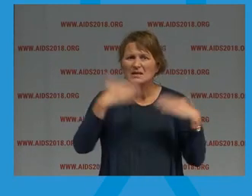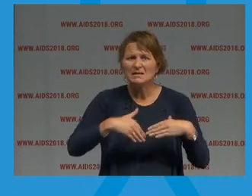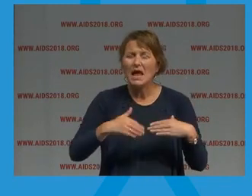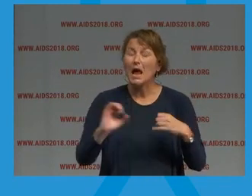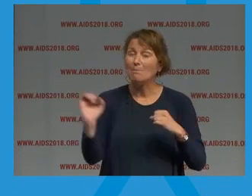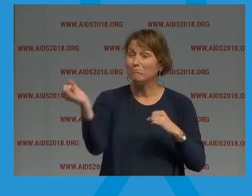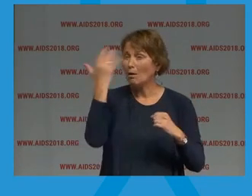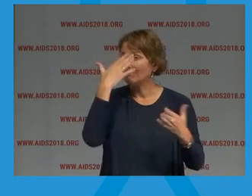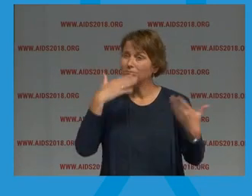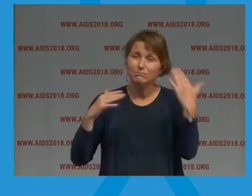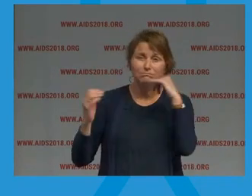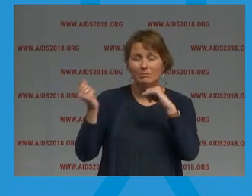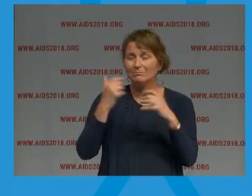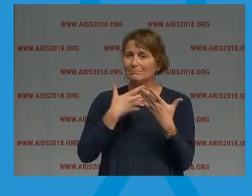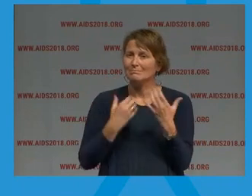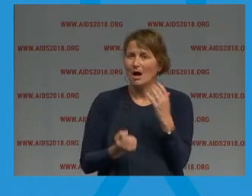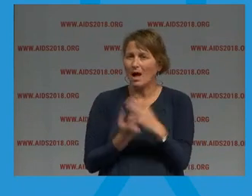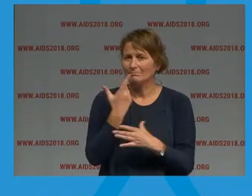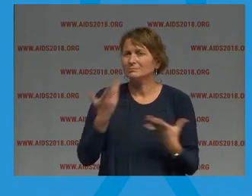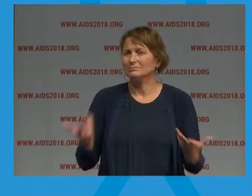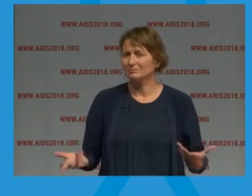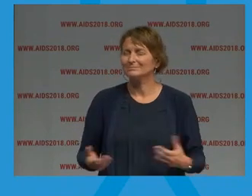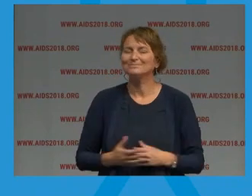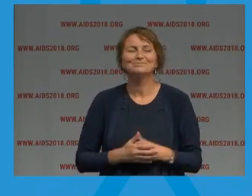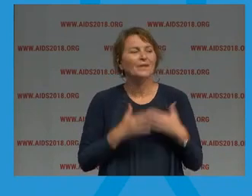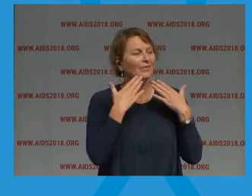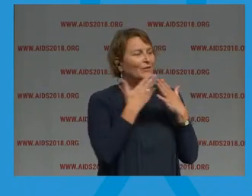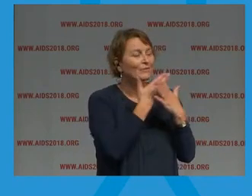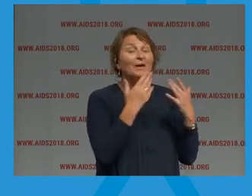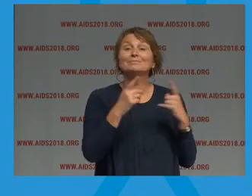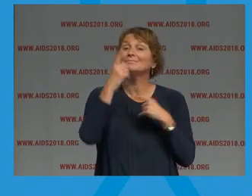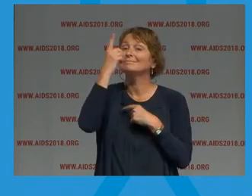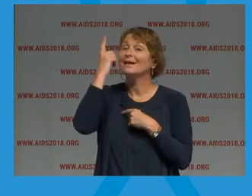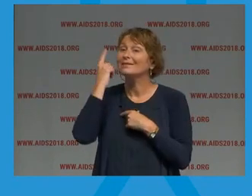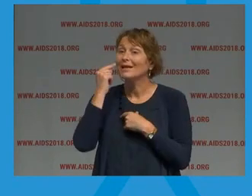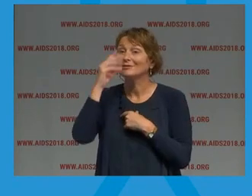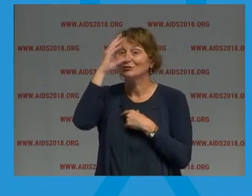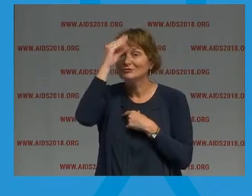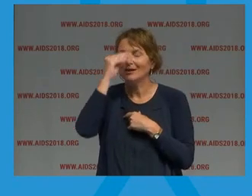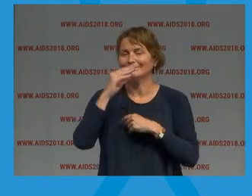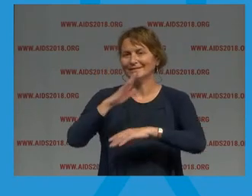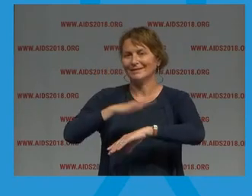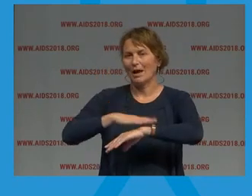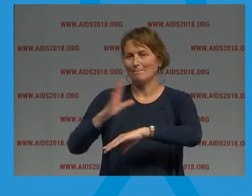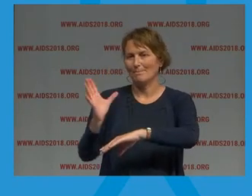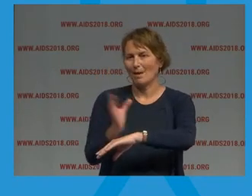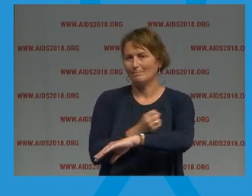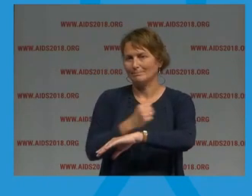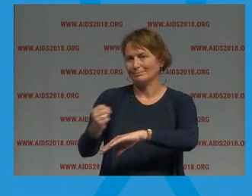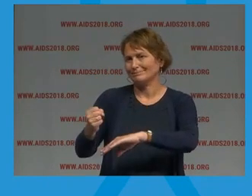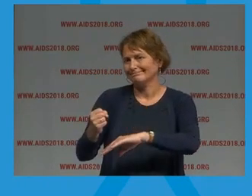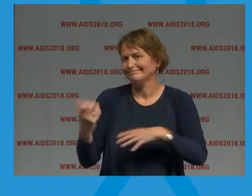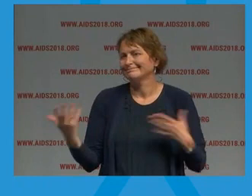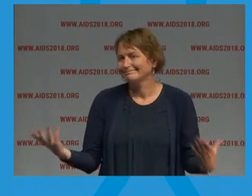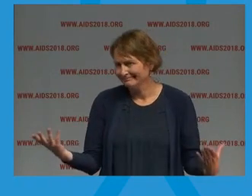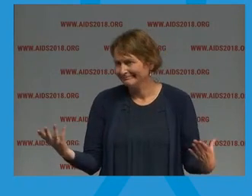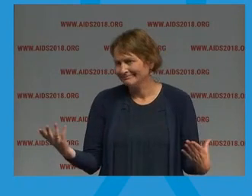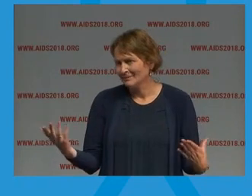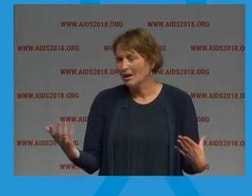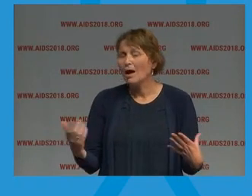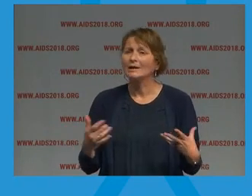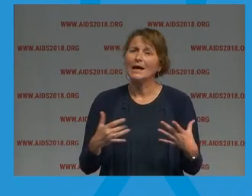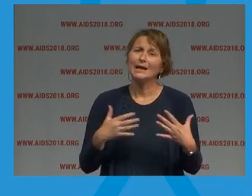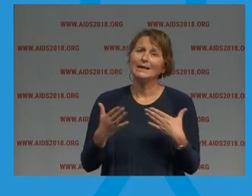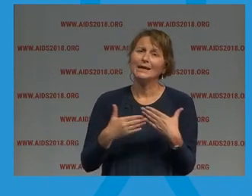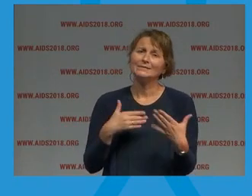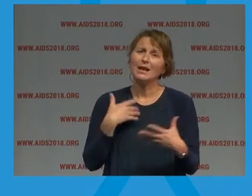much. So, ladies and gentlemen, unfortunately our time is up. We could easily have